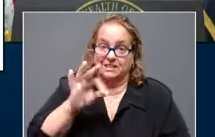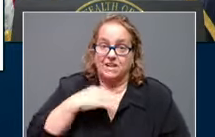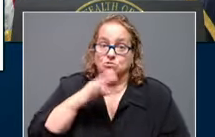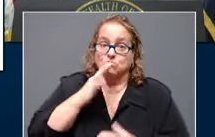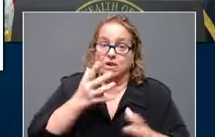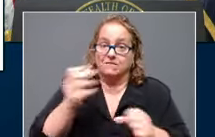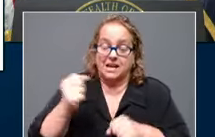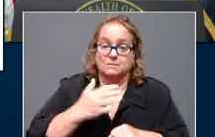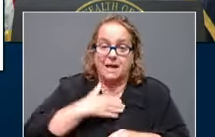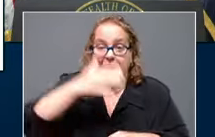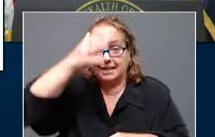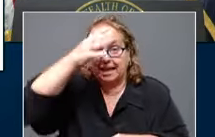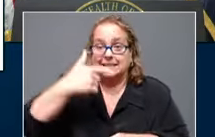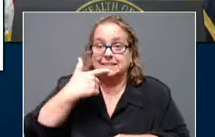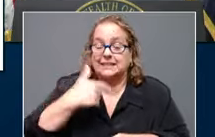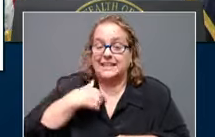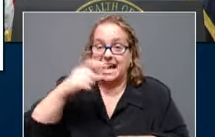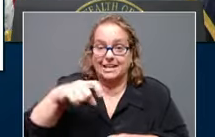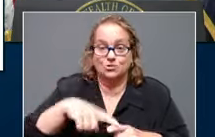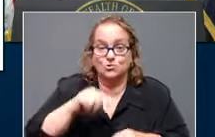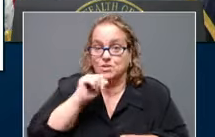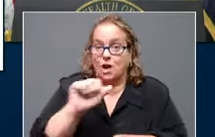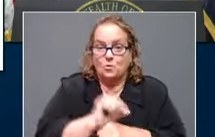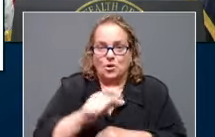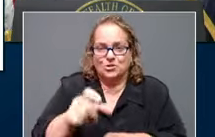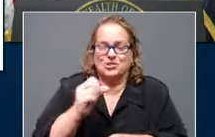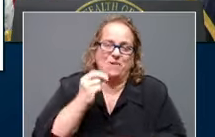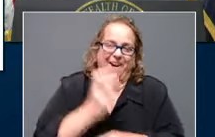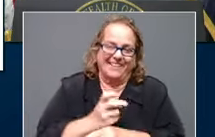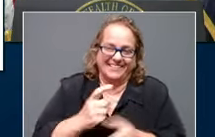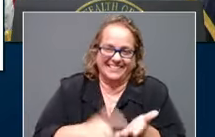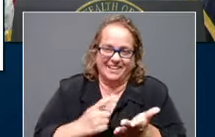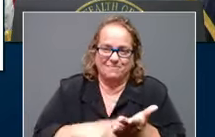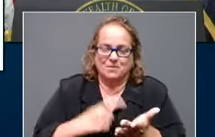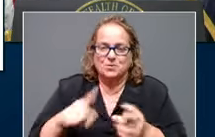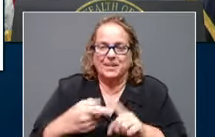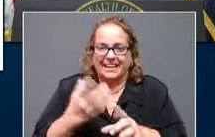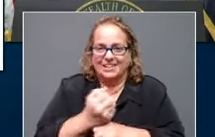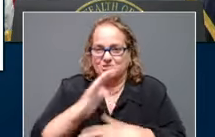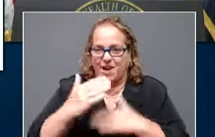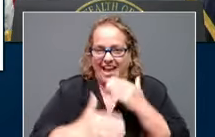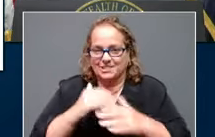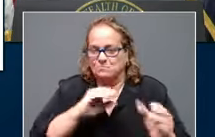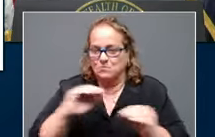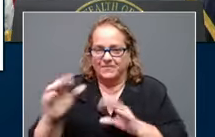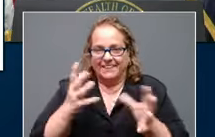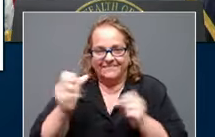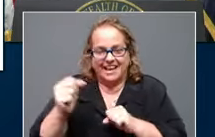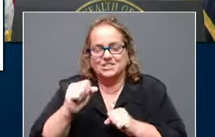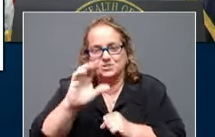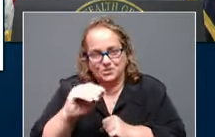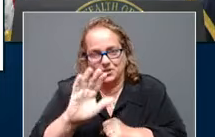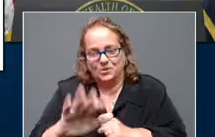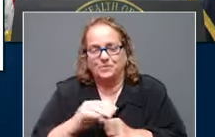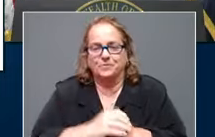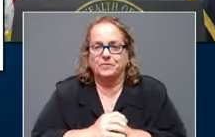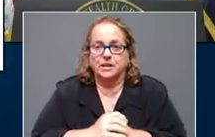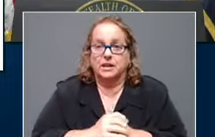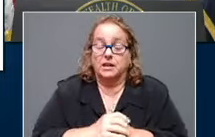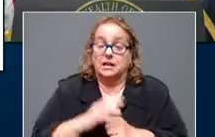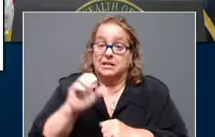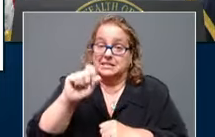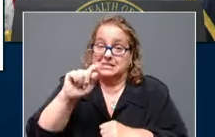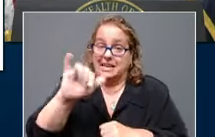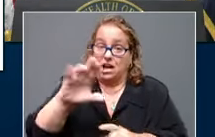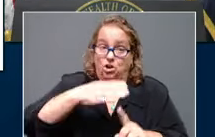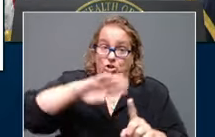4 weeks since September or since July 12th. 7.4-fold increase in 4 weeks. If you look back to the last time we were roughly around